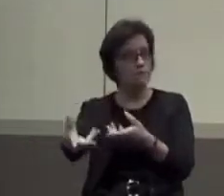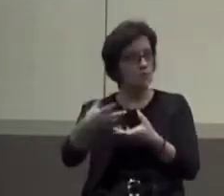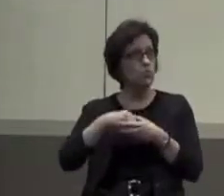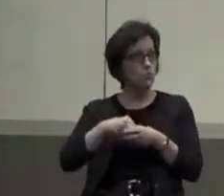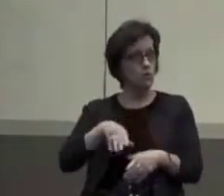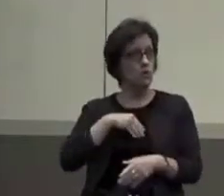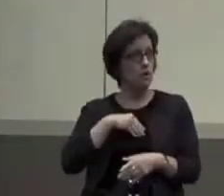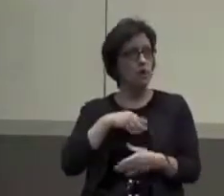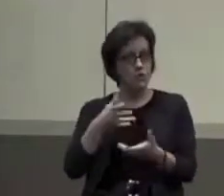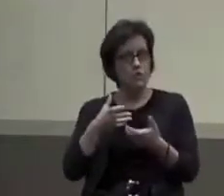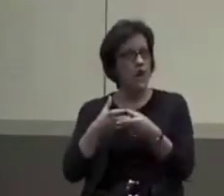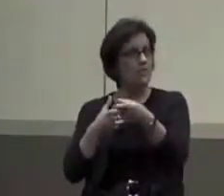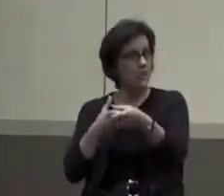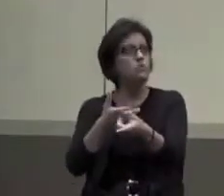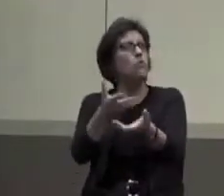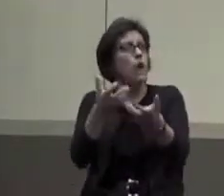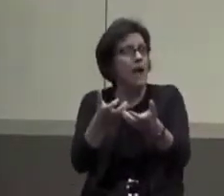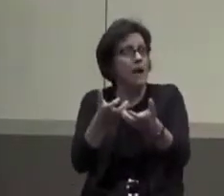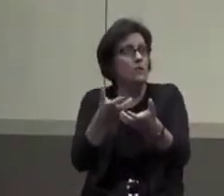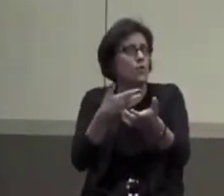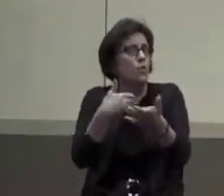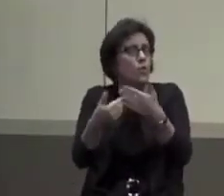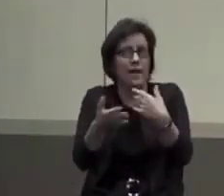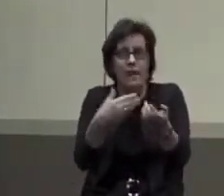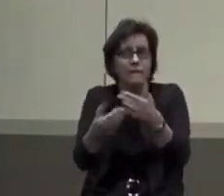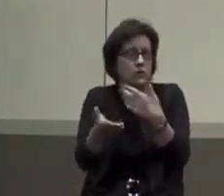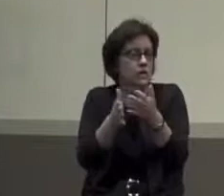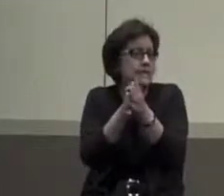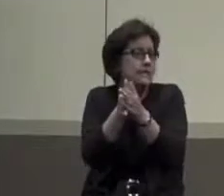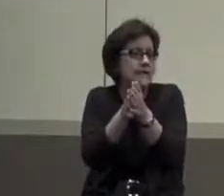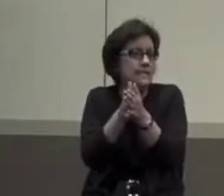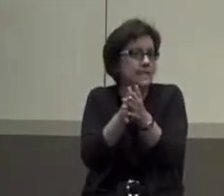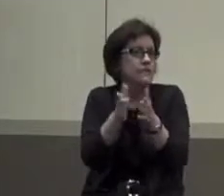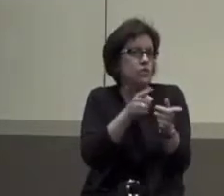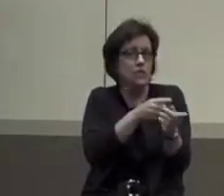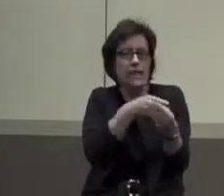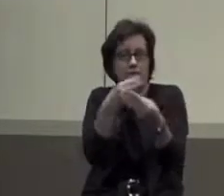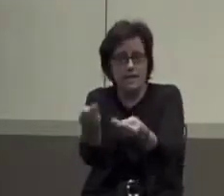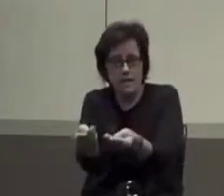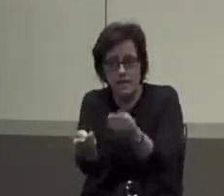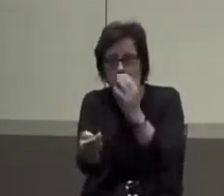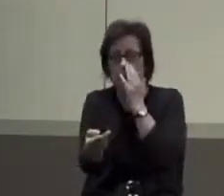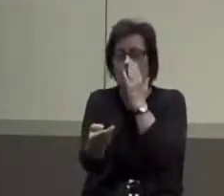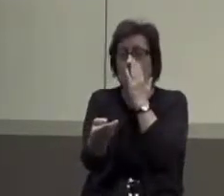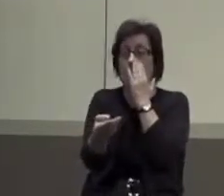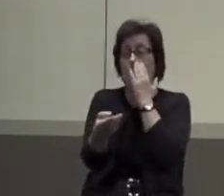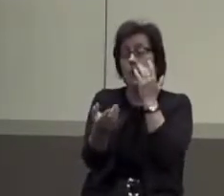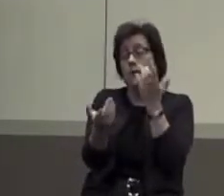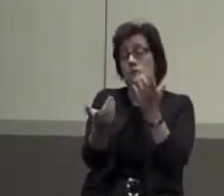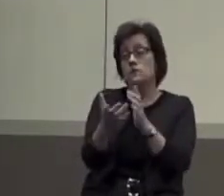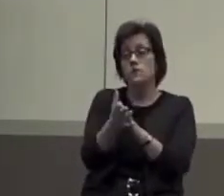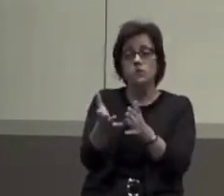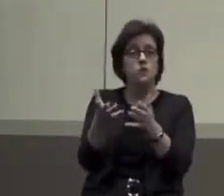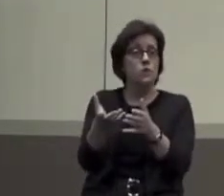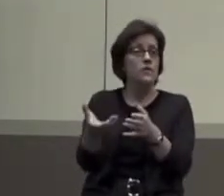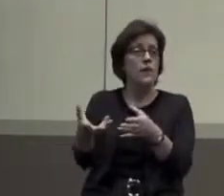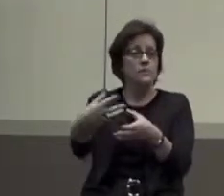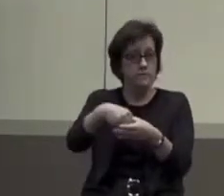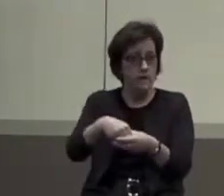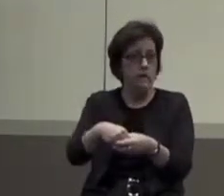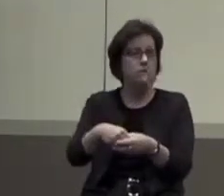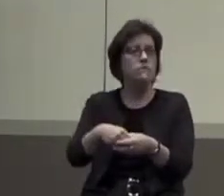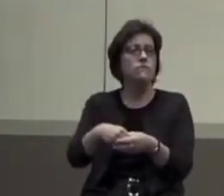want whatever incentives it is that you're giving them. So it's nice if you can develop it with the